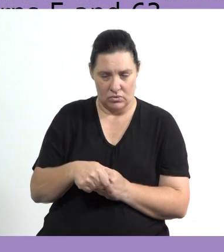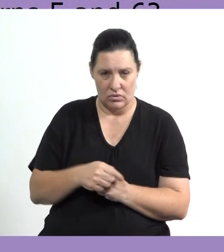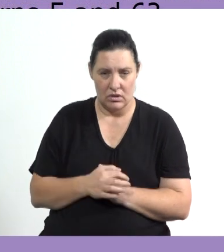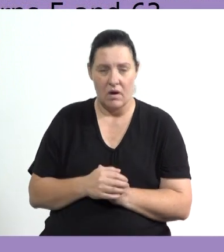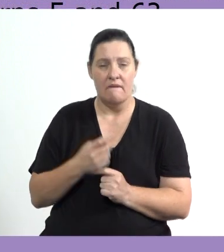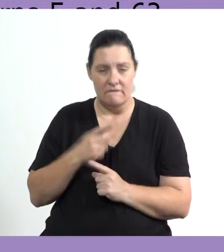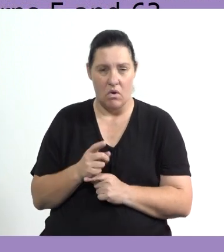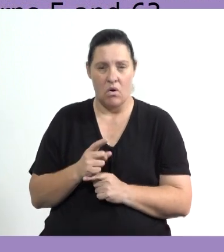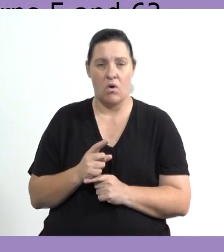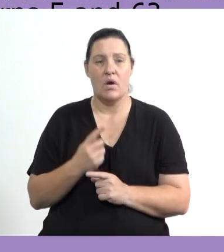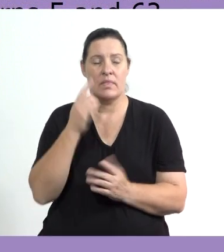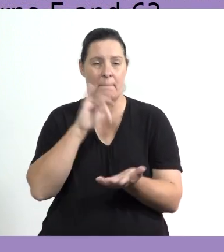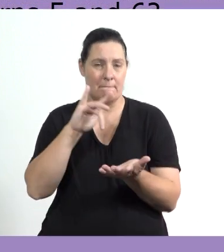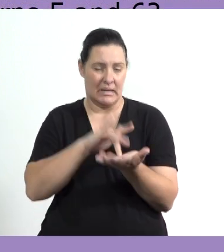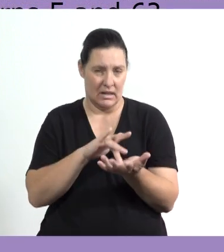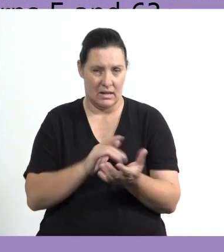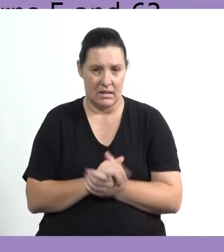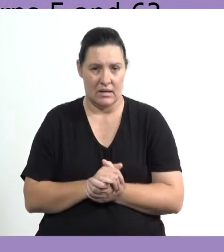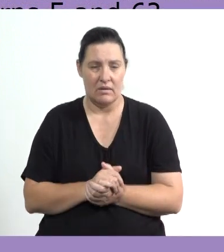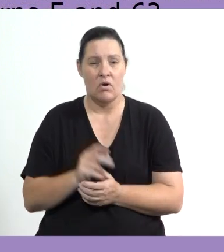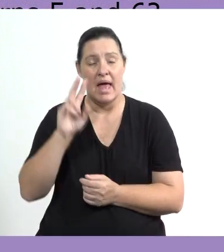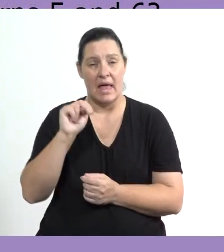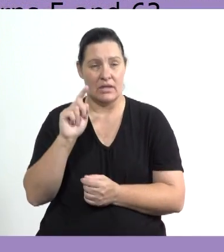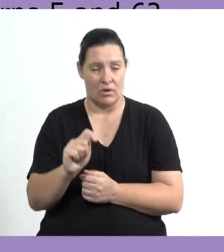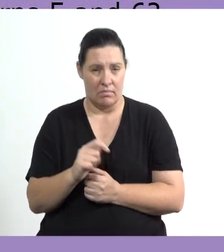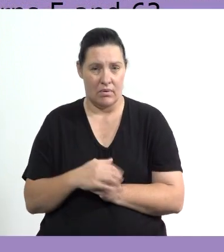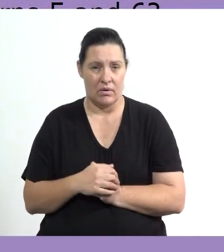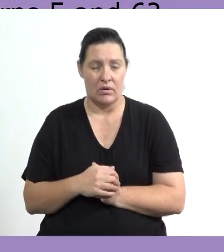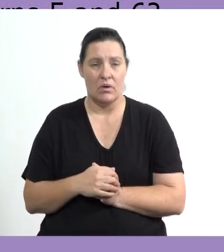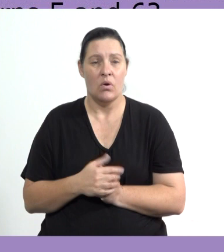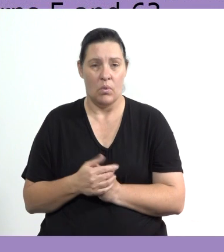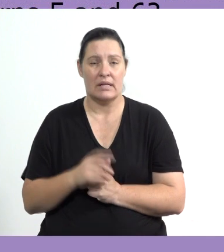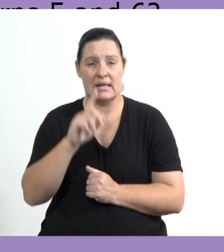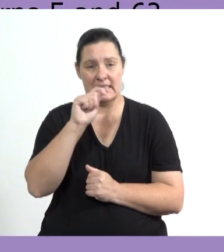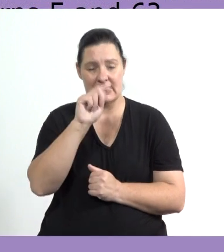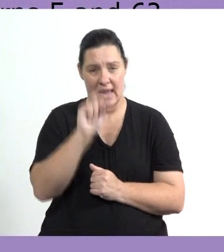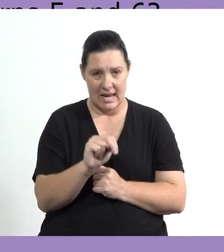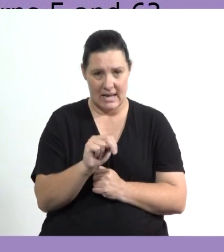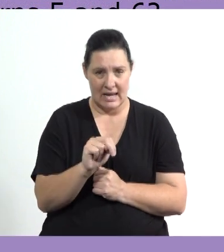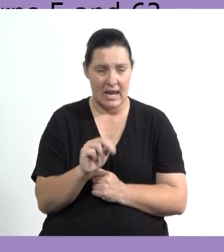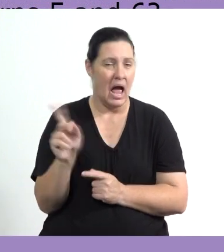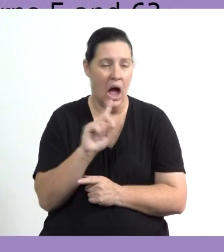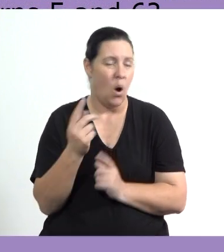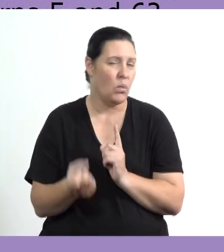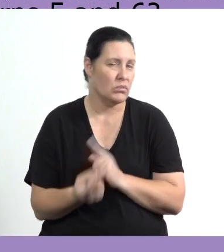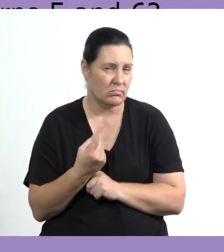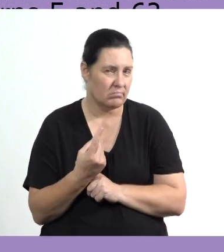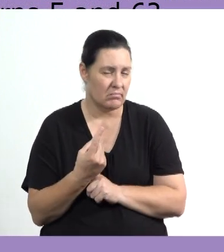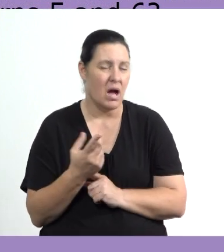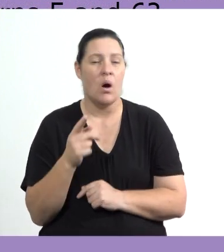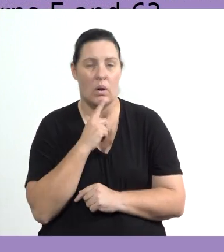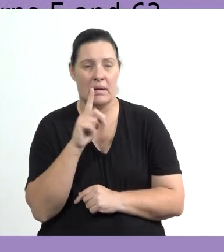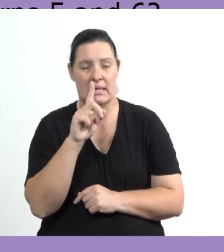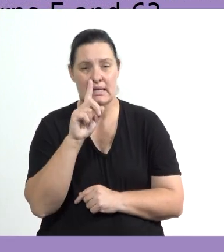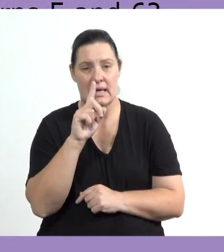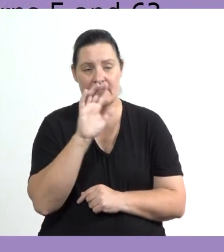down towards the 1 in the middle. So for the nth term, which we know would be Tn, how would we figure that out? We know it's